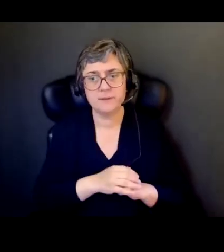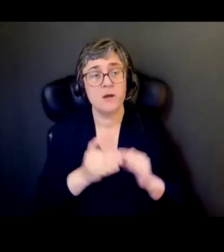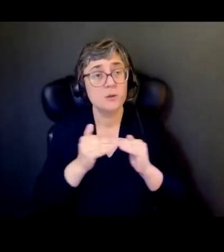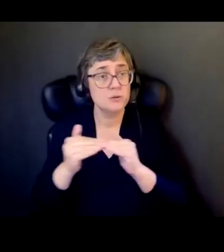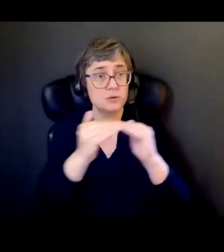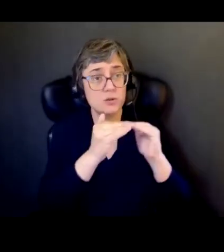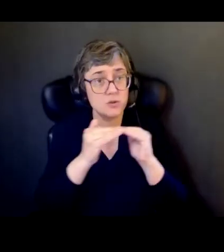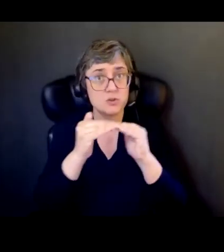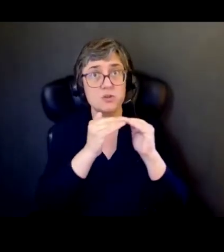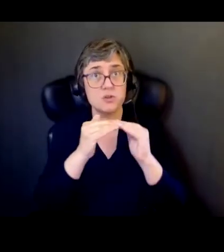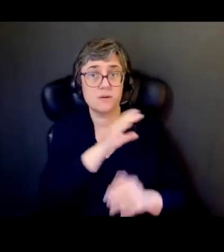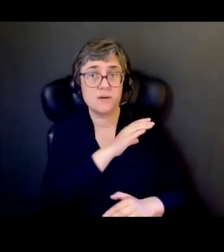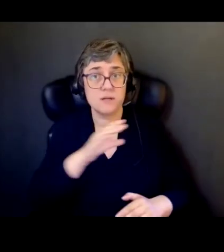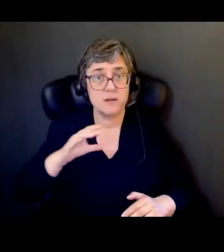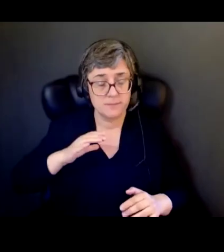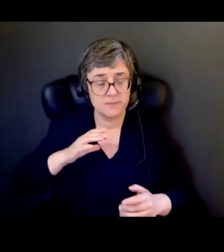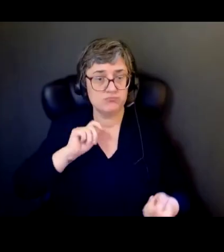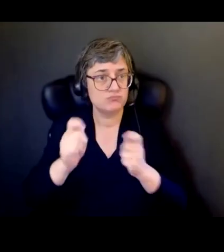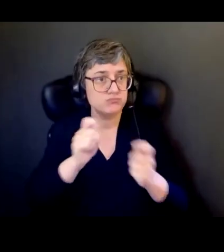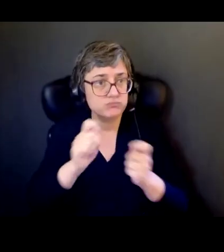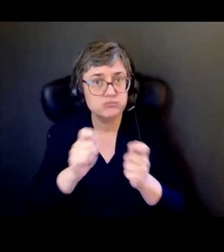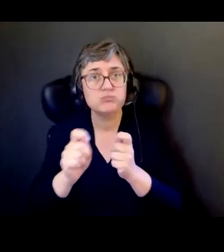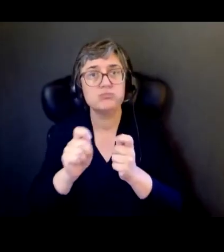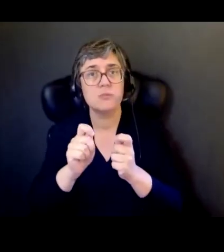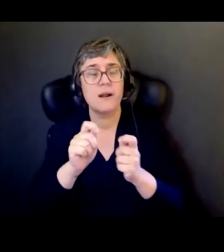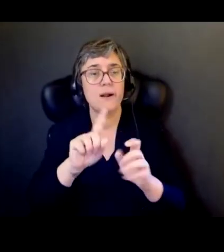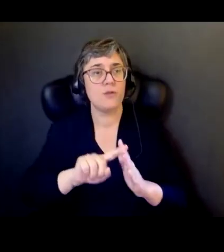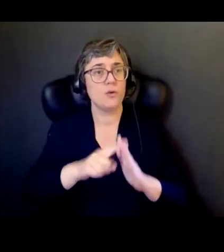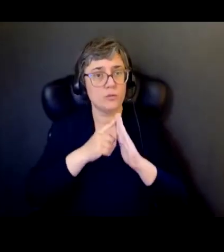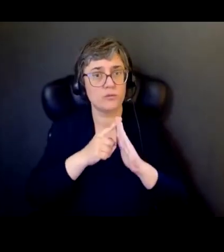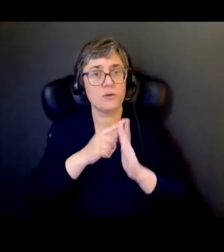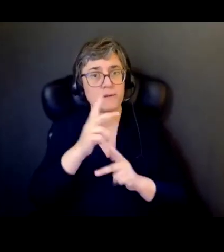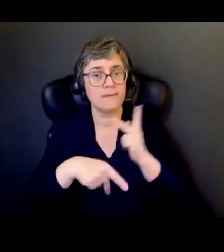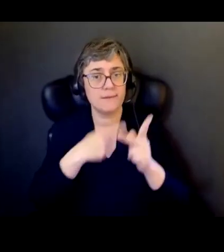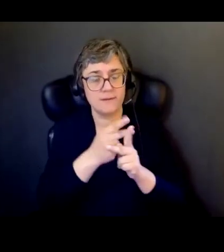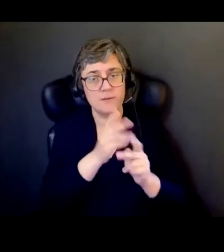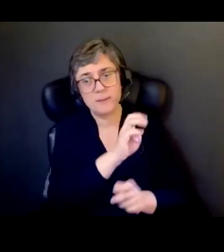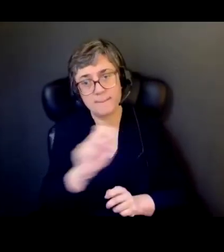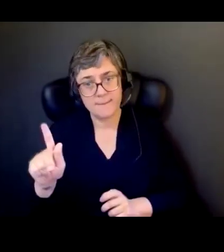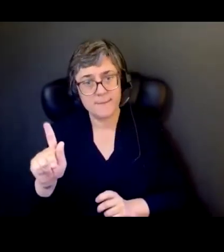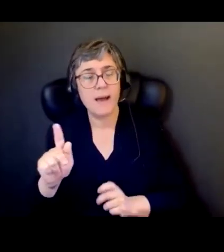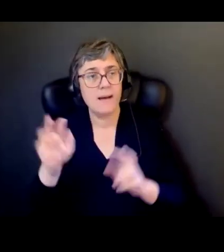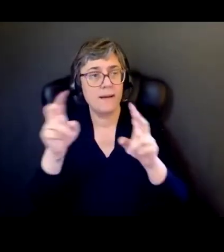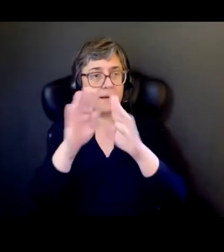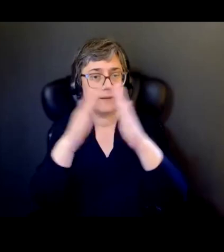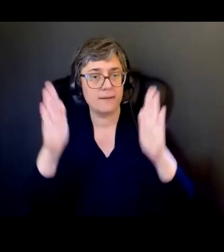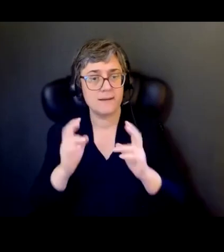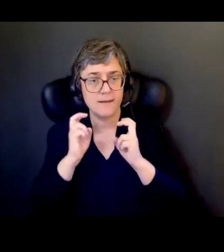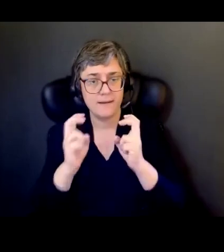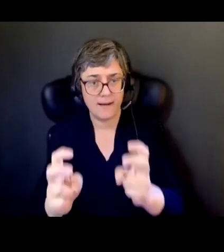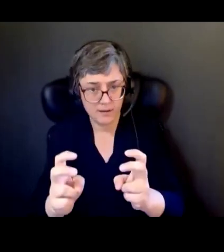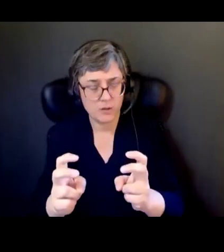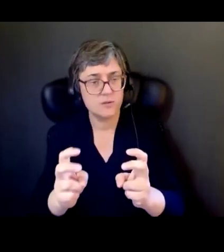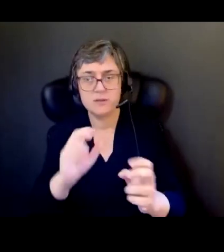the narrow version of the bill went back to the House, where it passed third reading with unanimous all-party support.